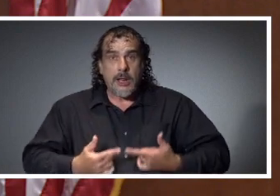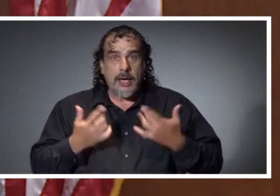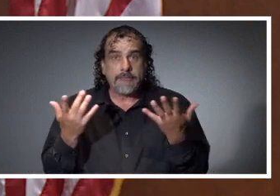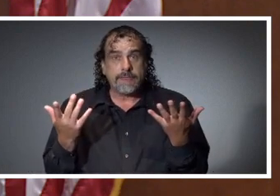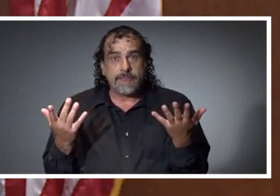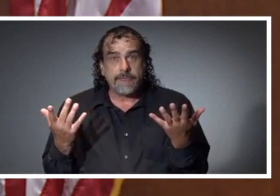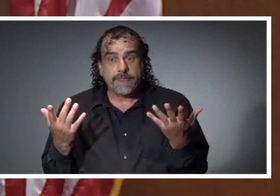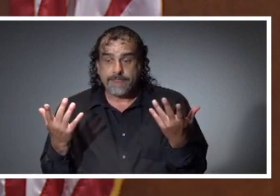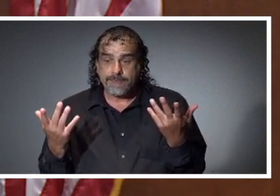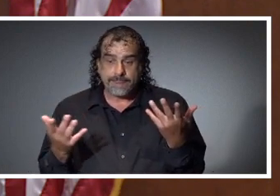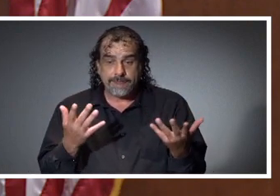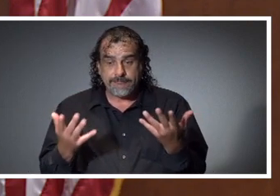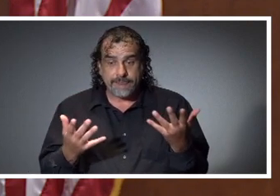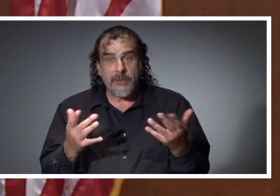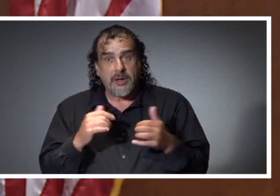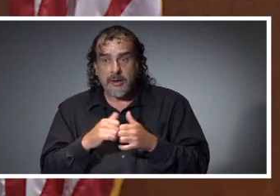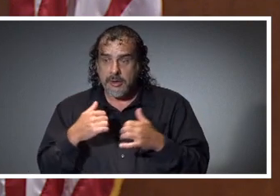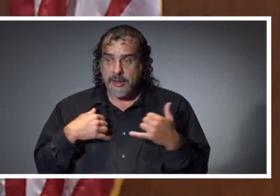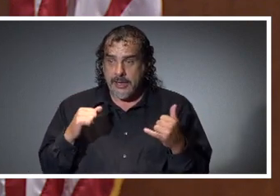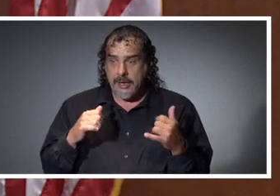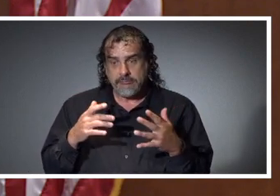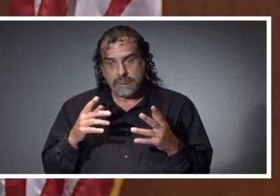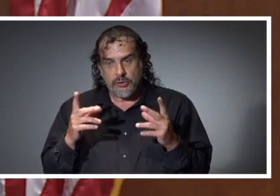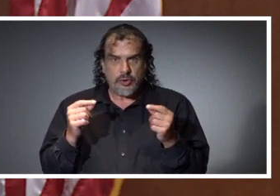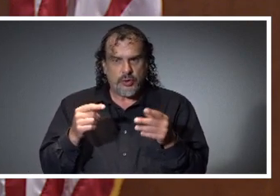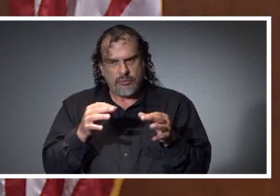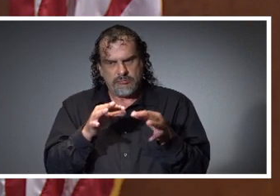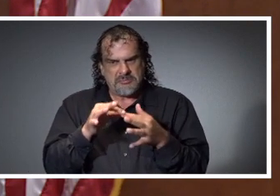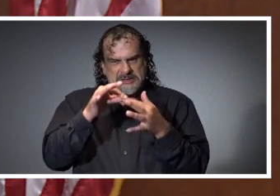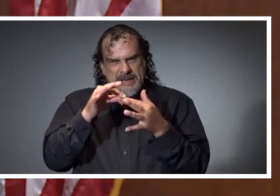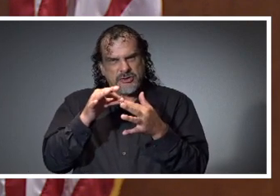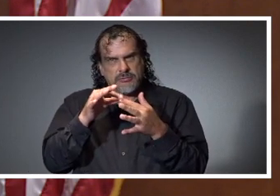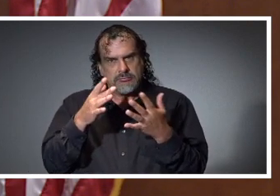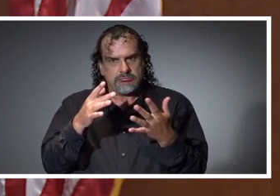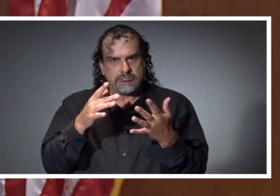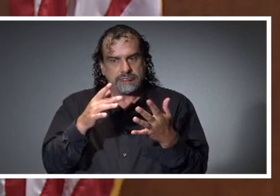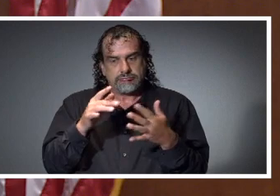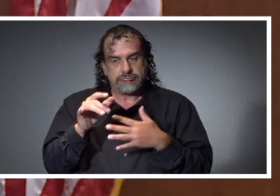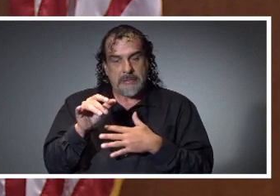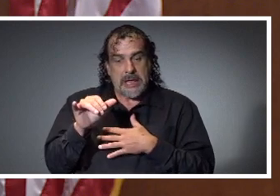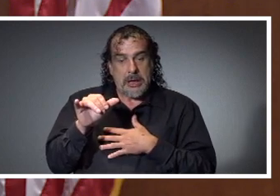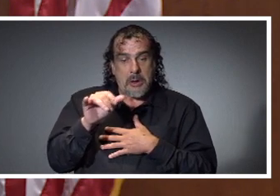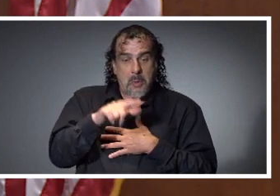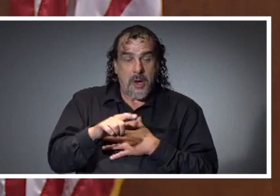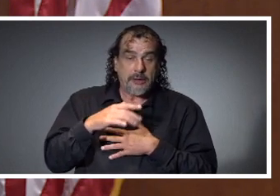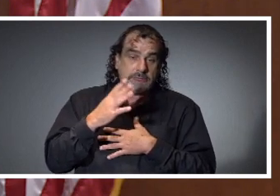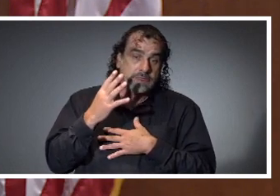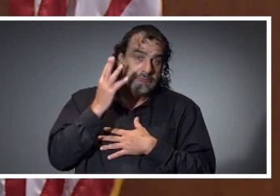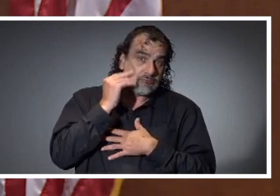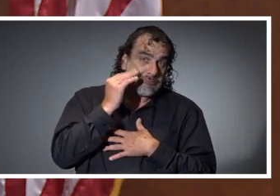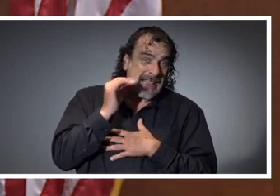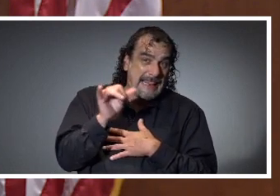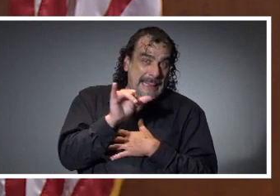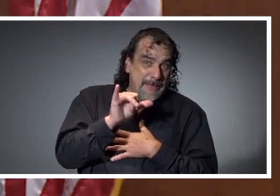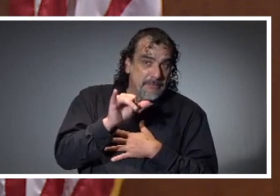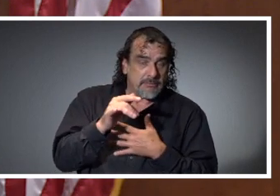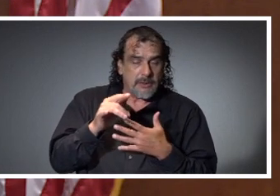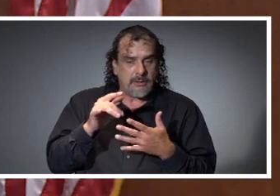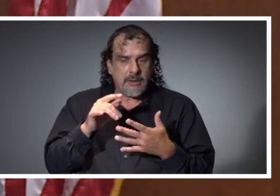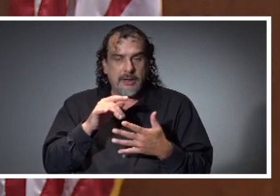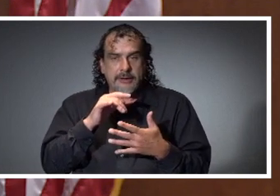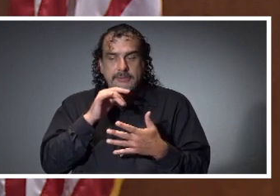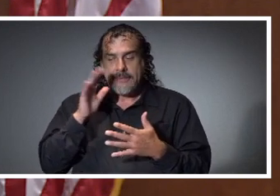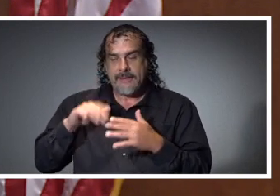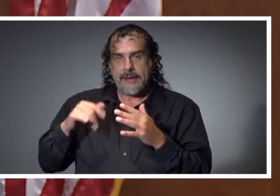we can operate under in a way that is more similar to what we're accustomed rather than what we've gone through for the